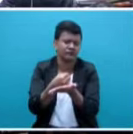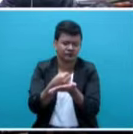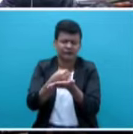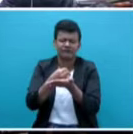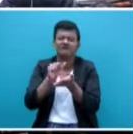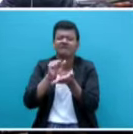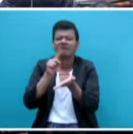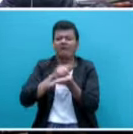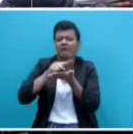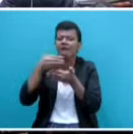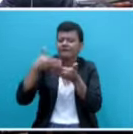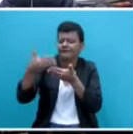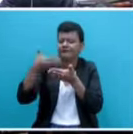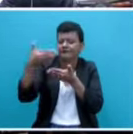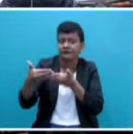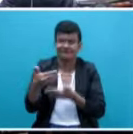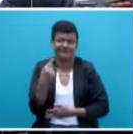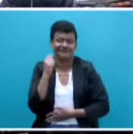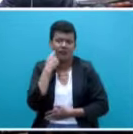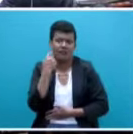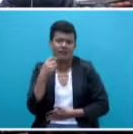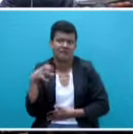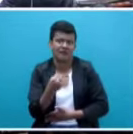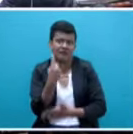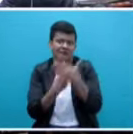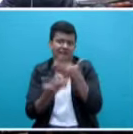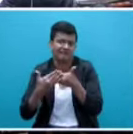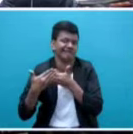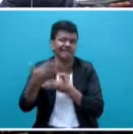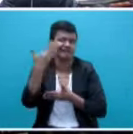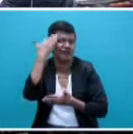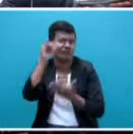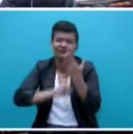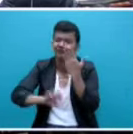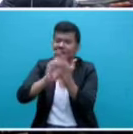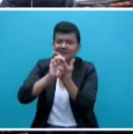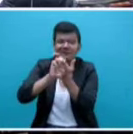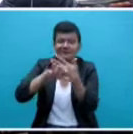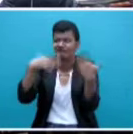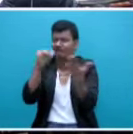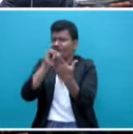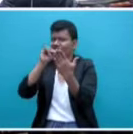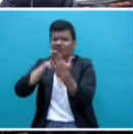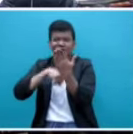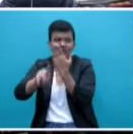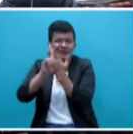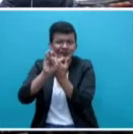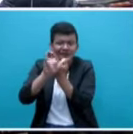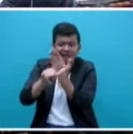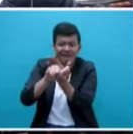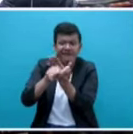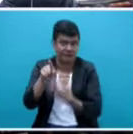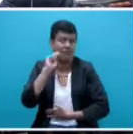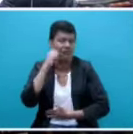take place either in June or July. Mr. Speaker, sir, the motion before the House does not propose a reduction in